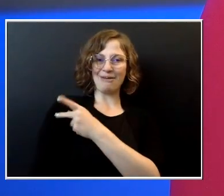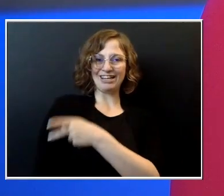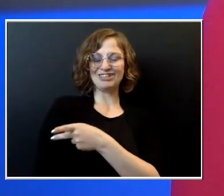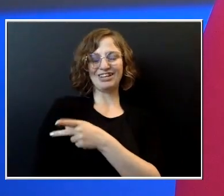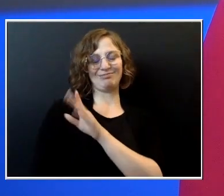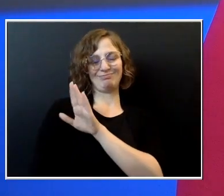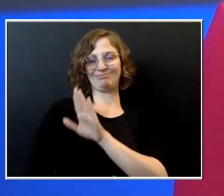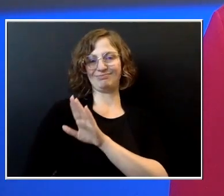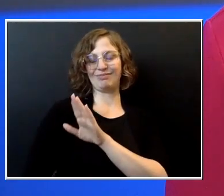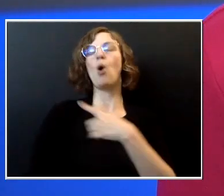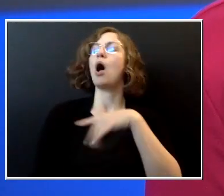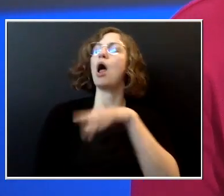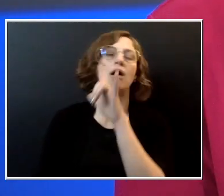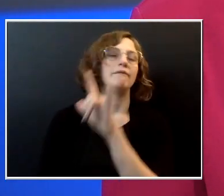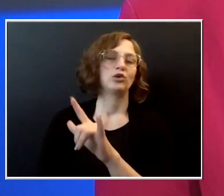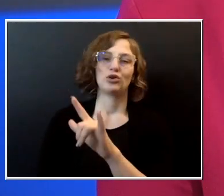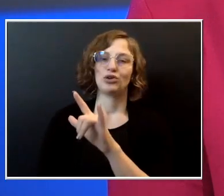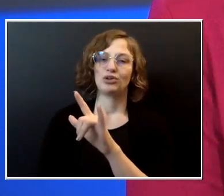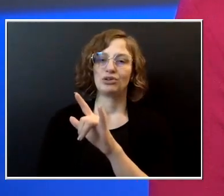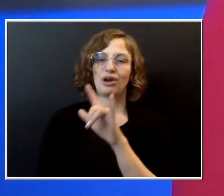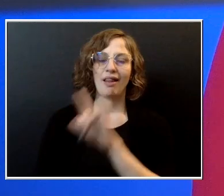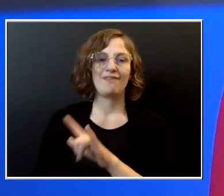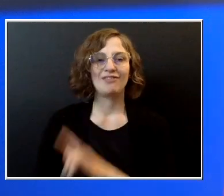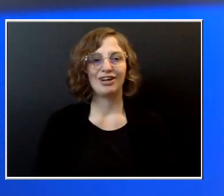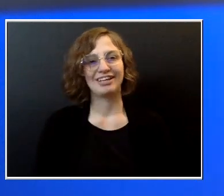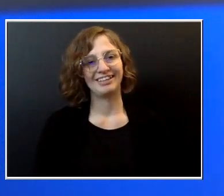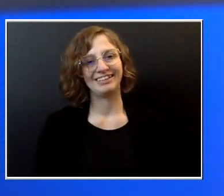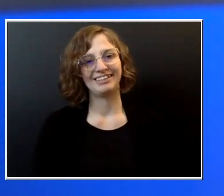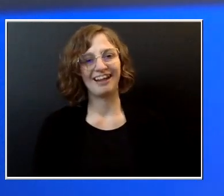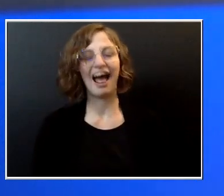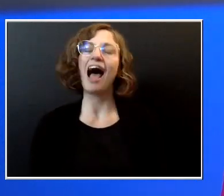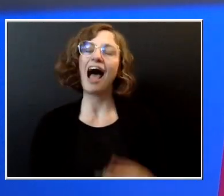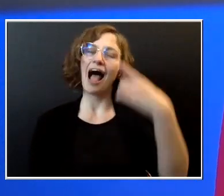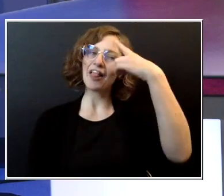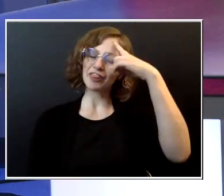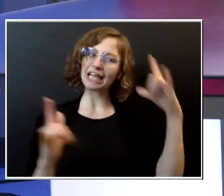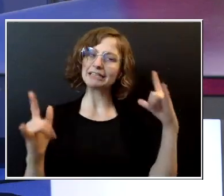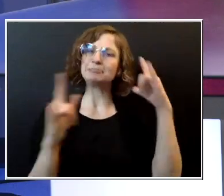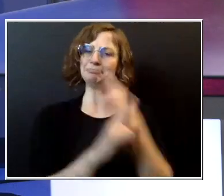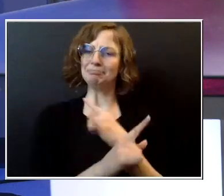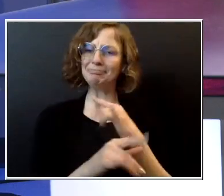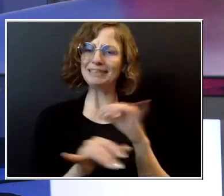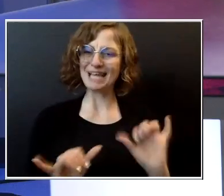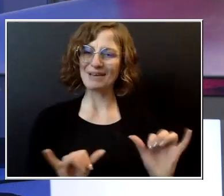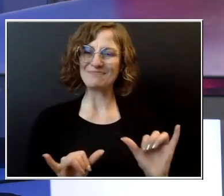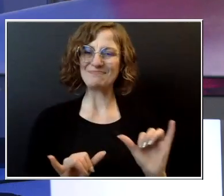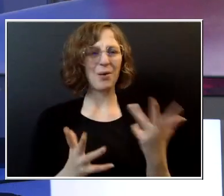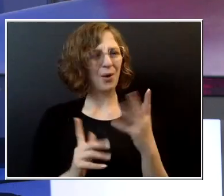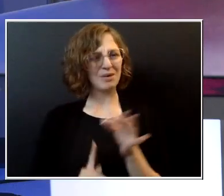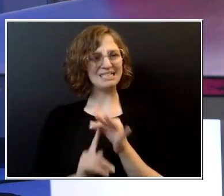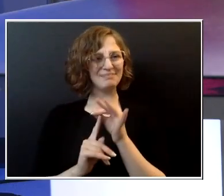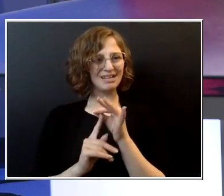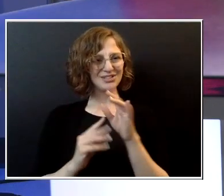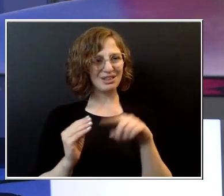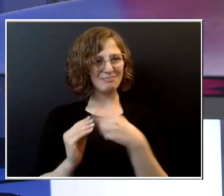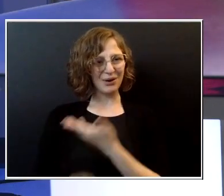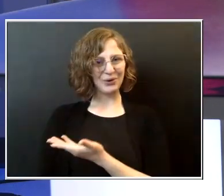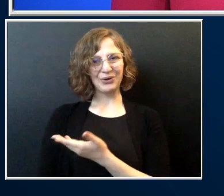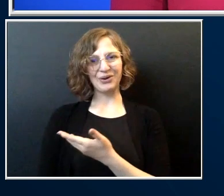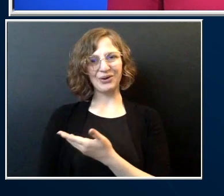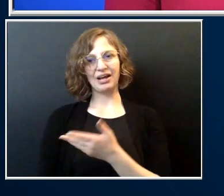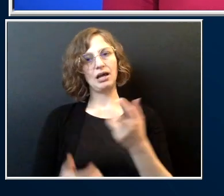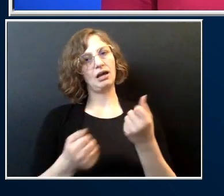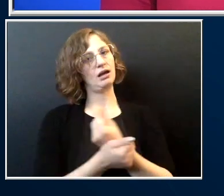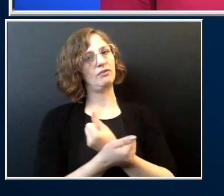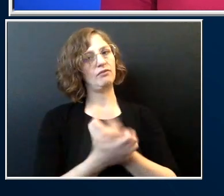her. I think the feeling's mutual, but what was so special about her? Everything. We bonded. We had